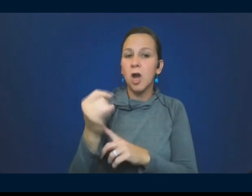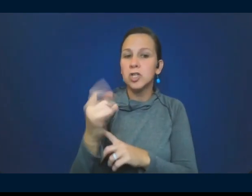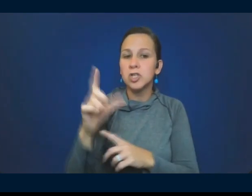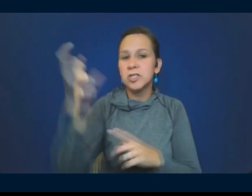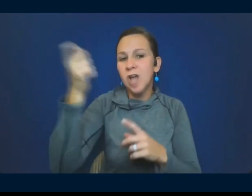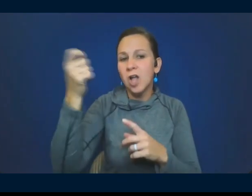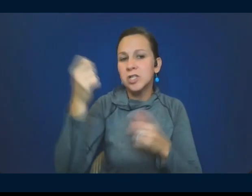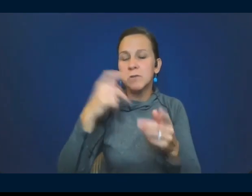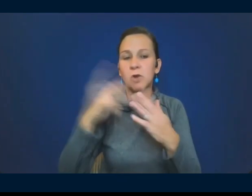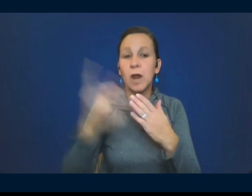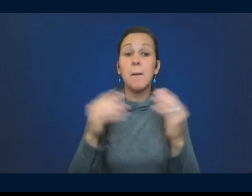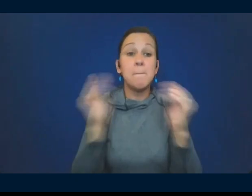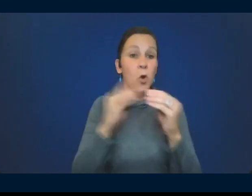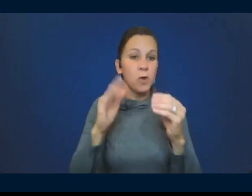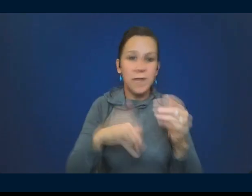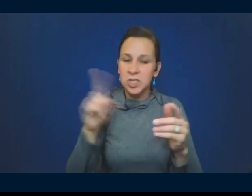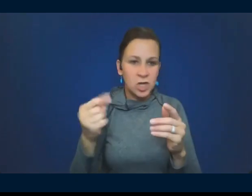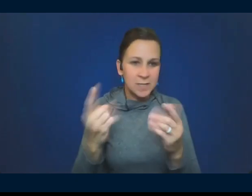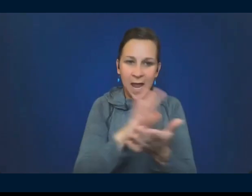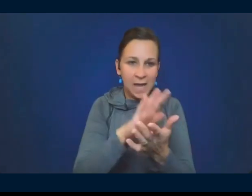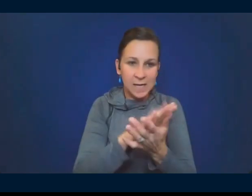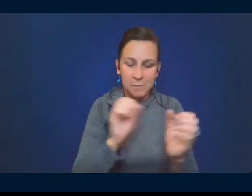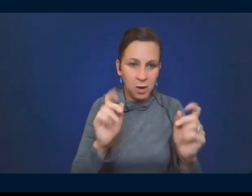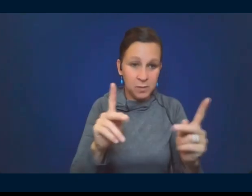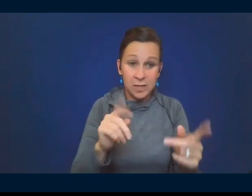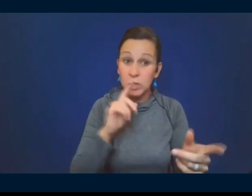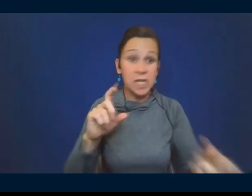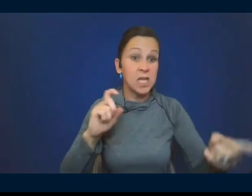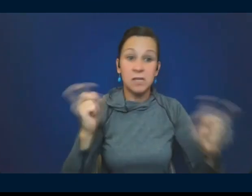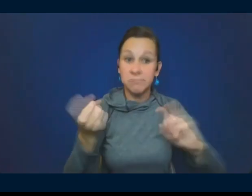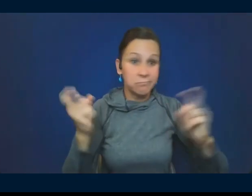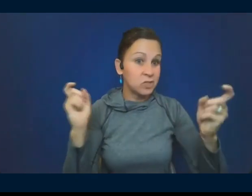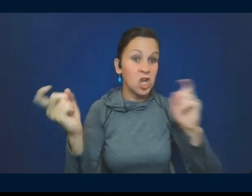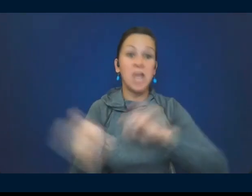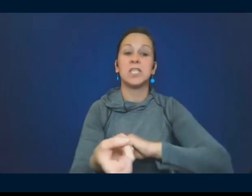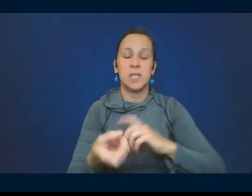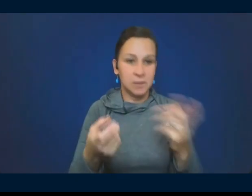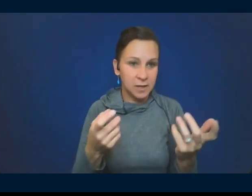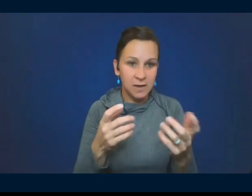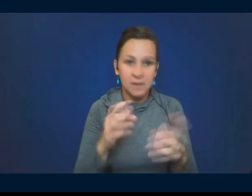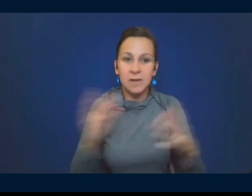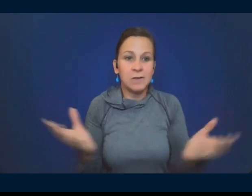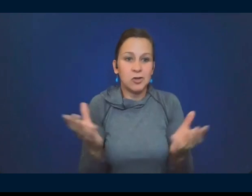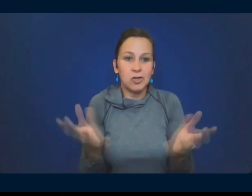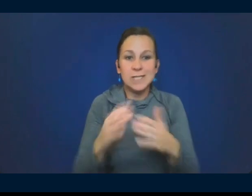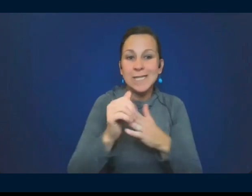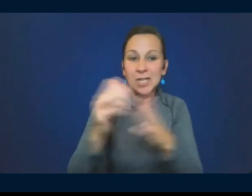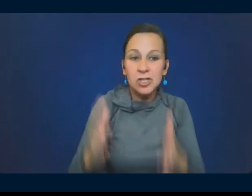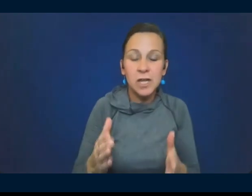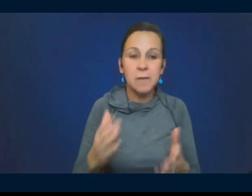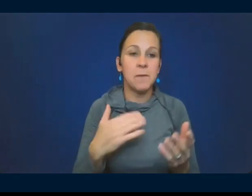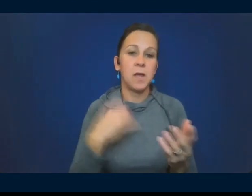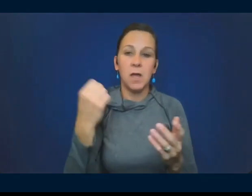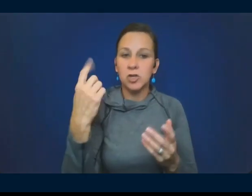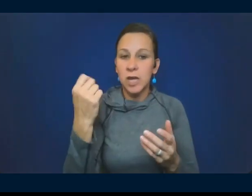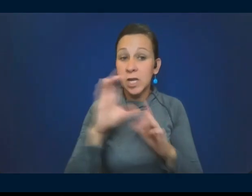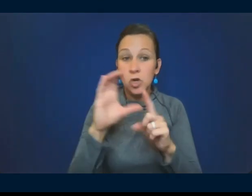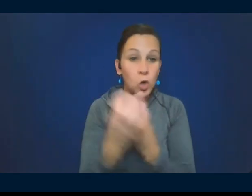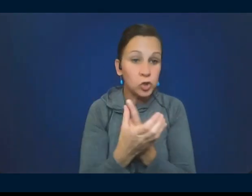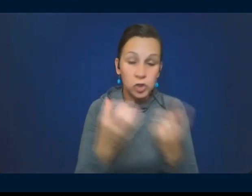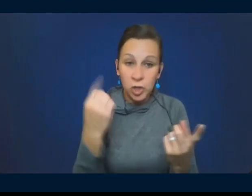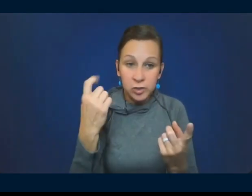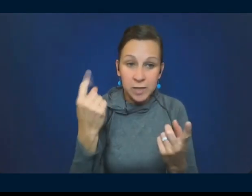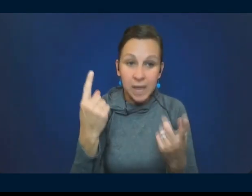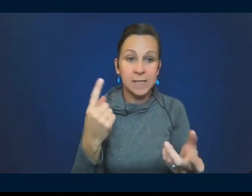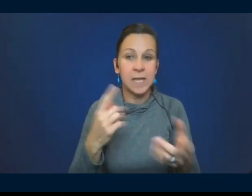than an academic opportunity. I mean, it really is transformative. It's an experience that fosters leadership, understanding, cultural understanding, and enduring